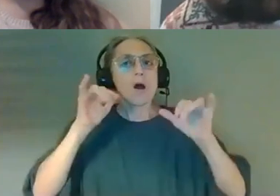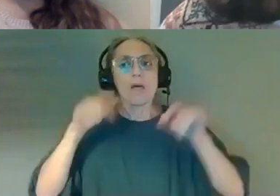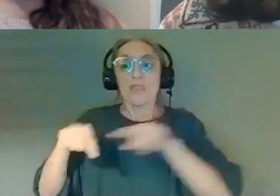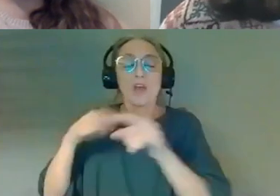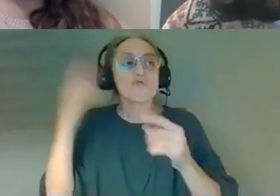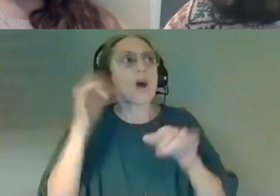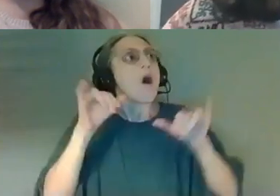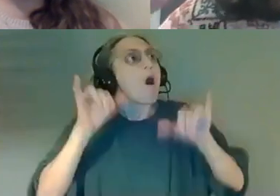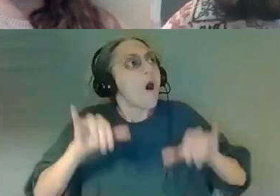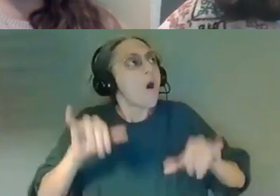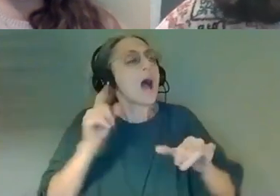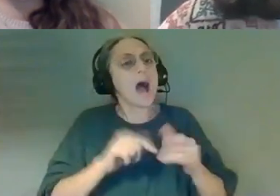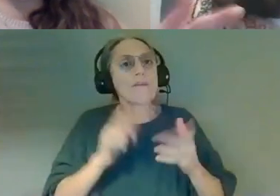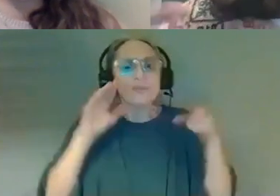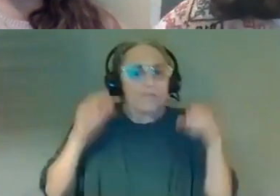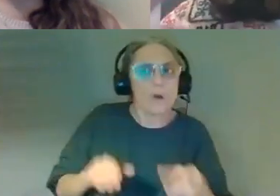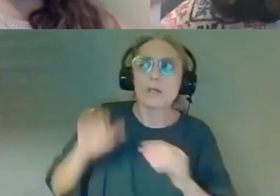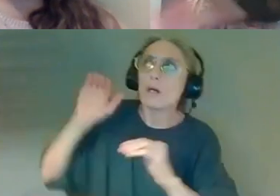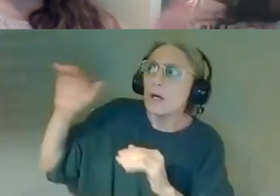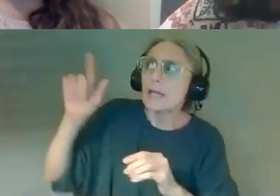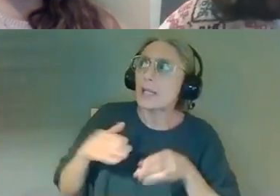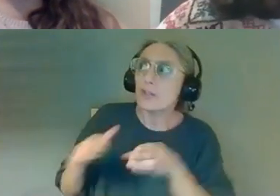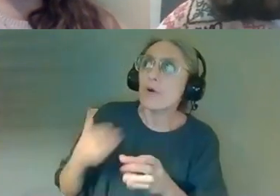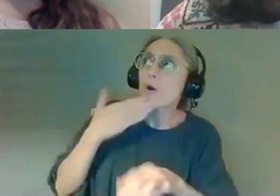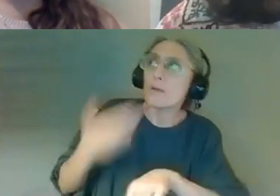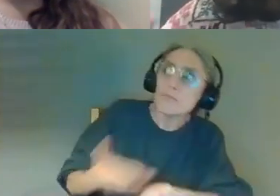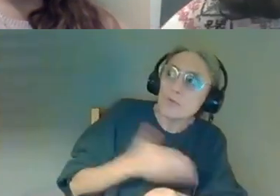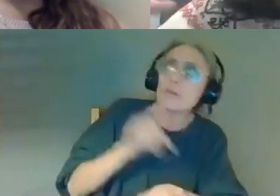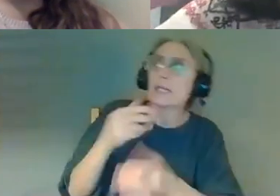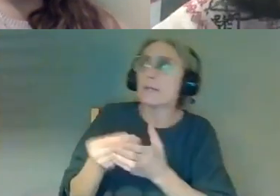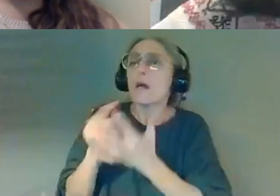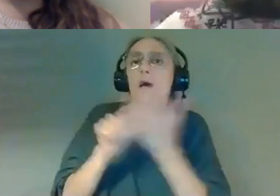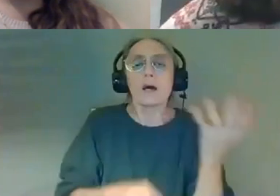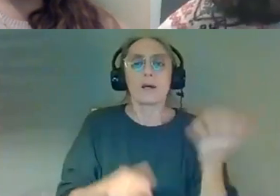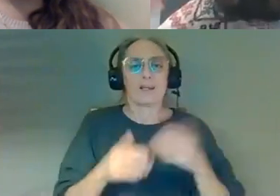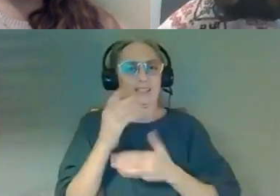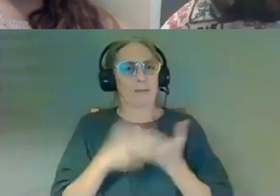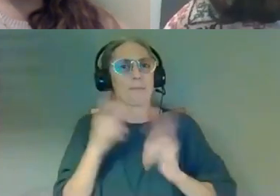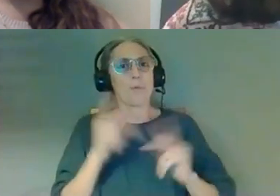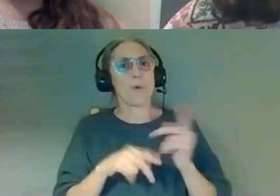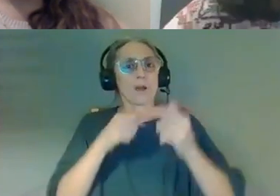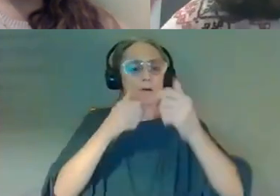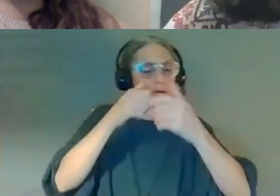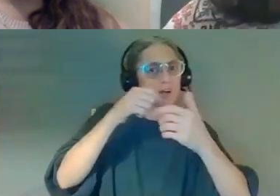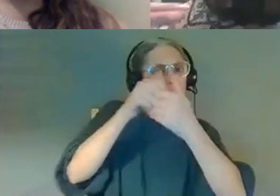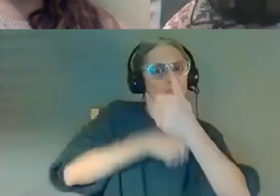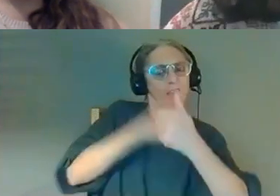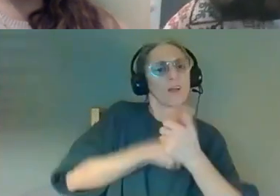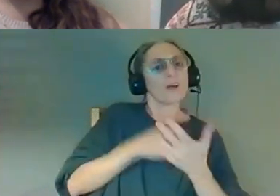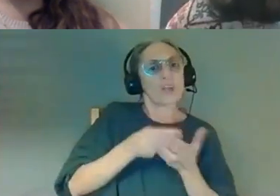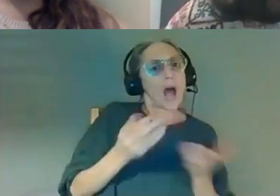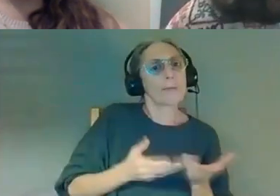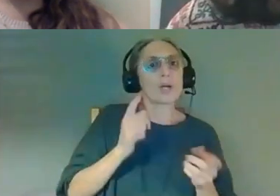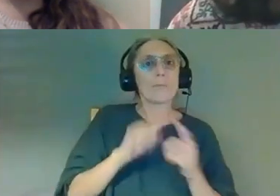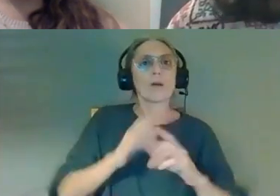with communities, that they're not able to access the things that they want to access, because sometimes I think the priorities are mismatched or maybe